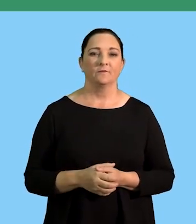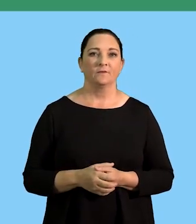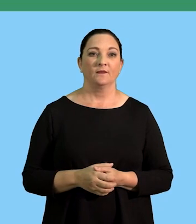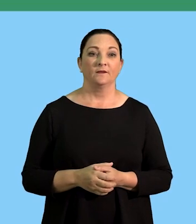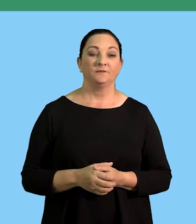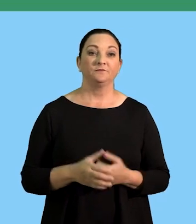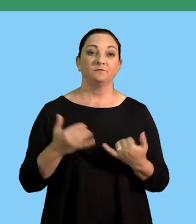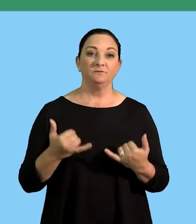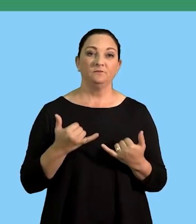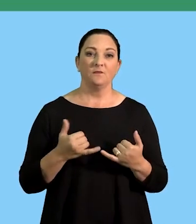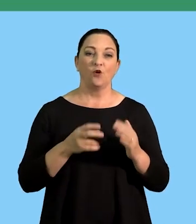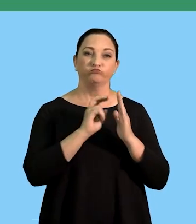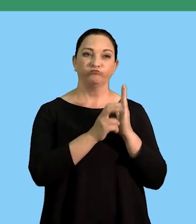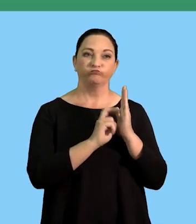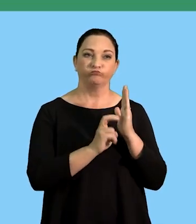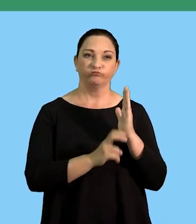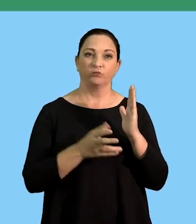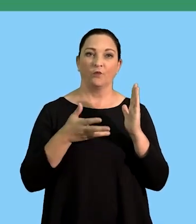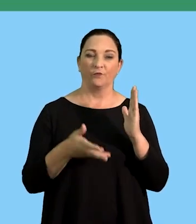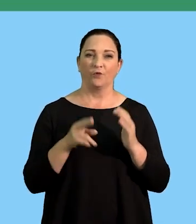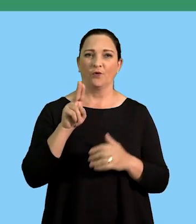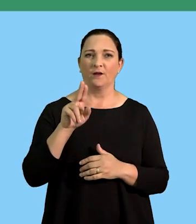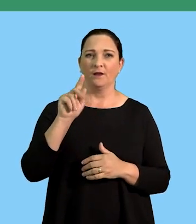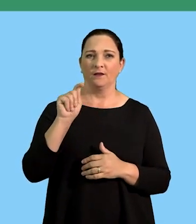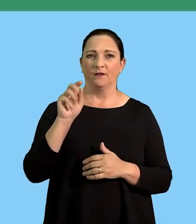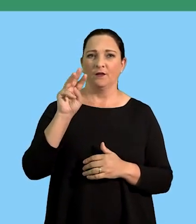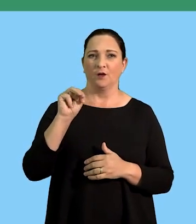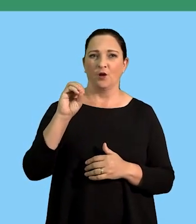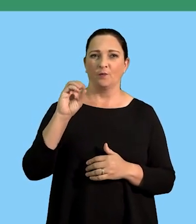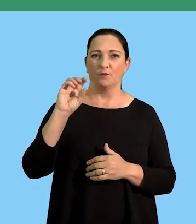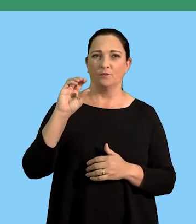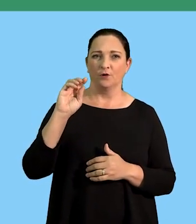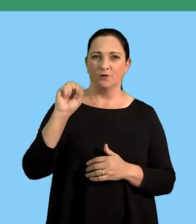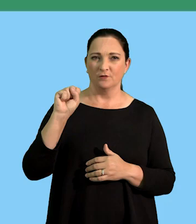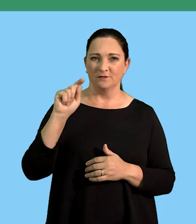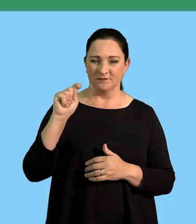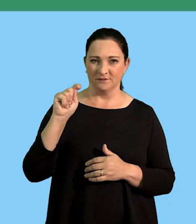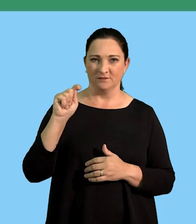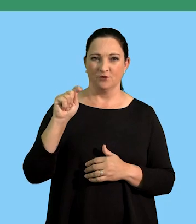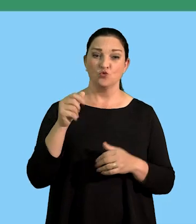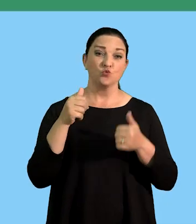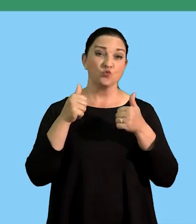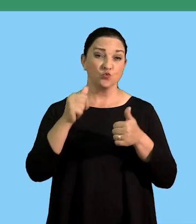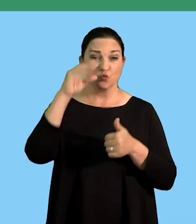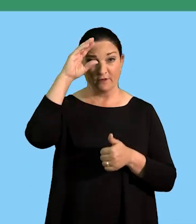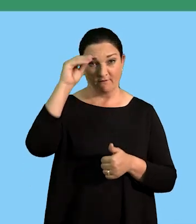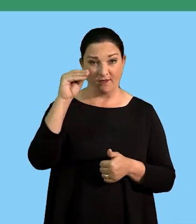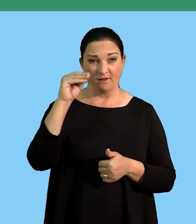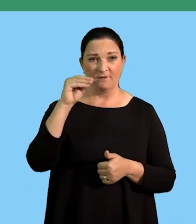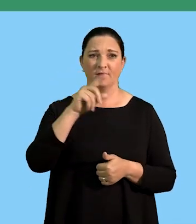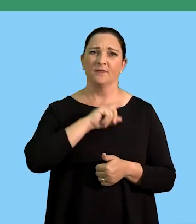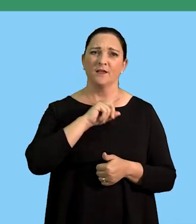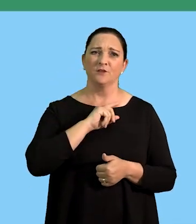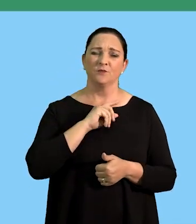occur to. Now, the principles of utmost good faith, what does that principle say now? The principle says the insured has to